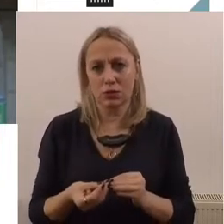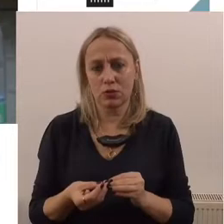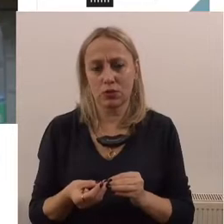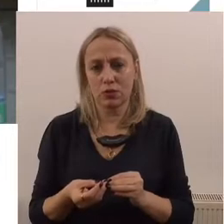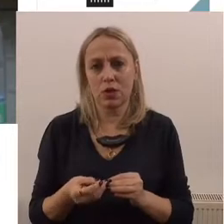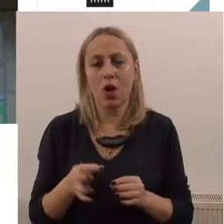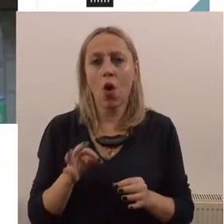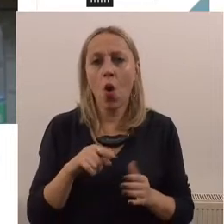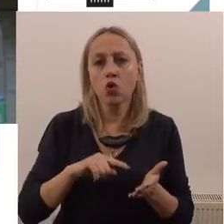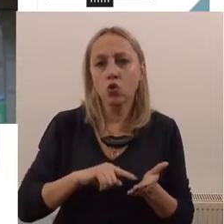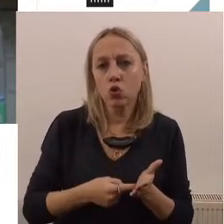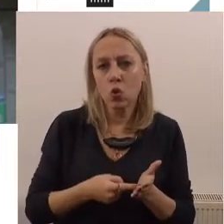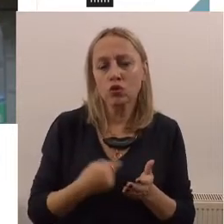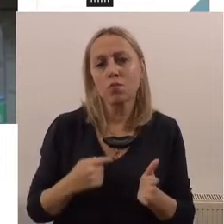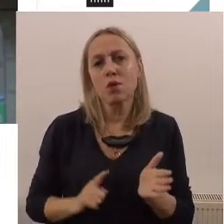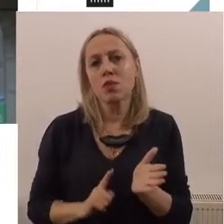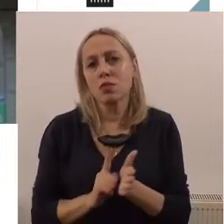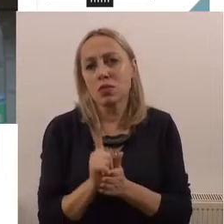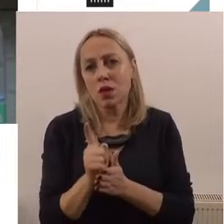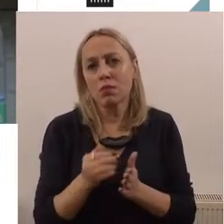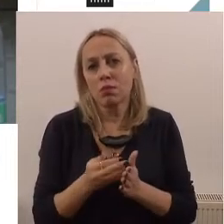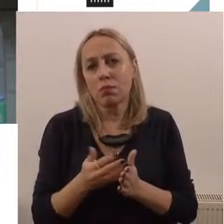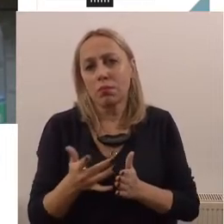see that it is